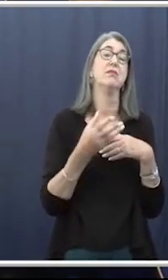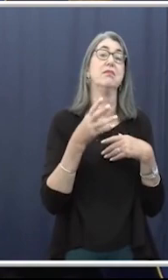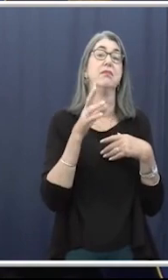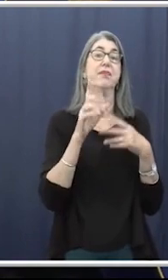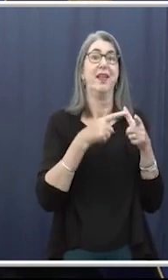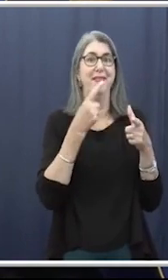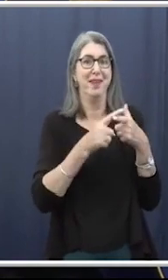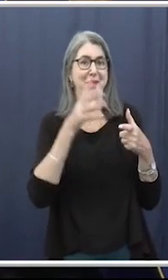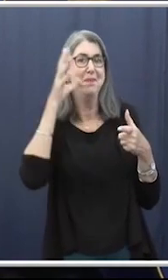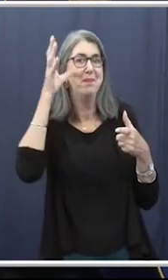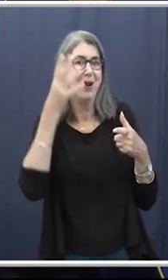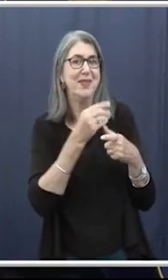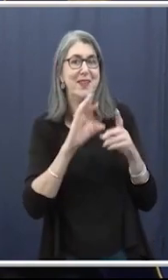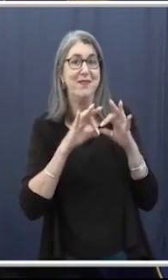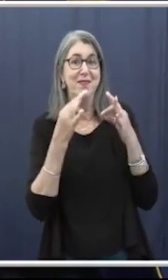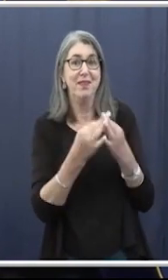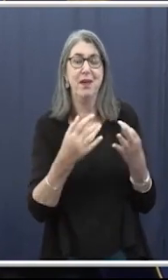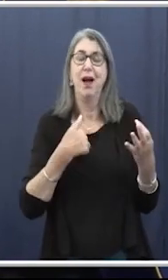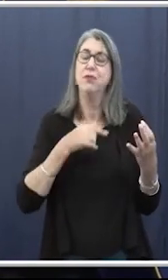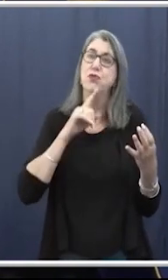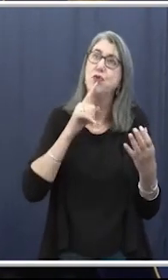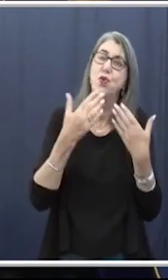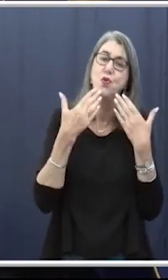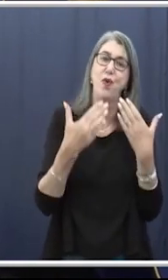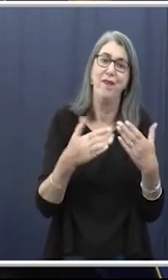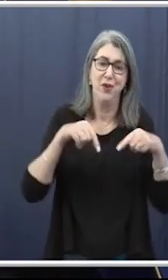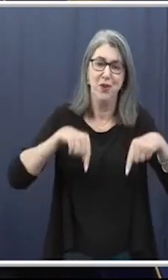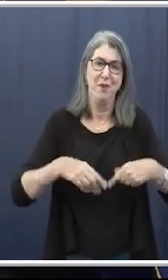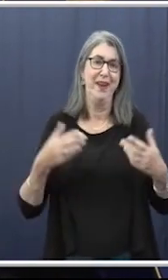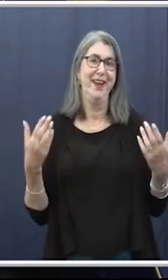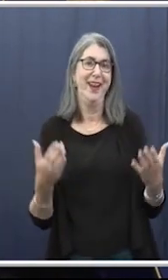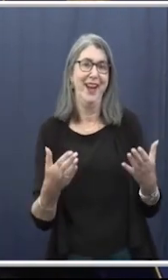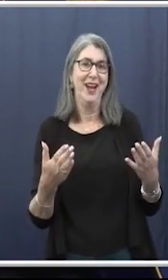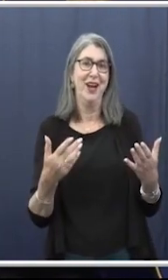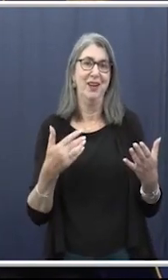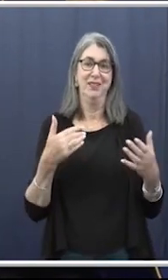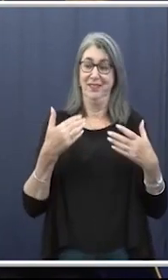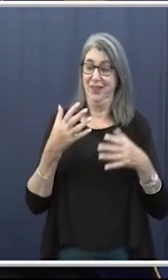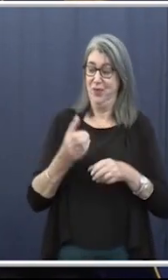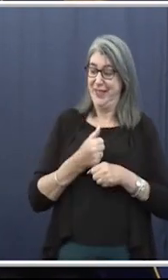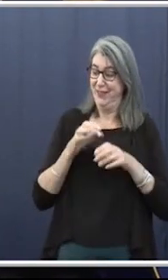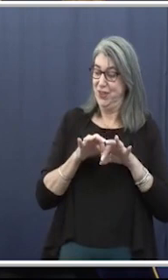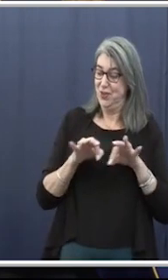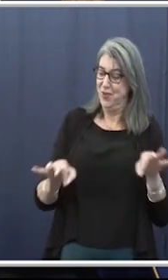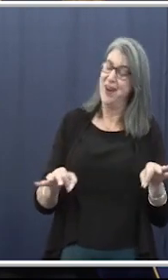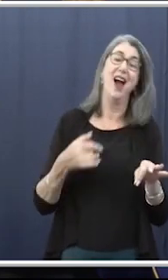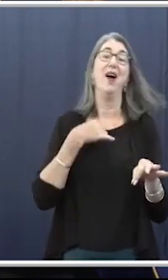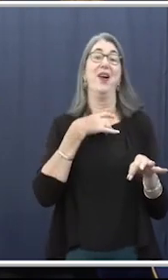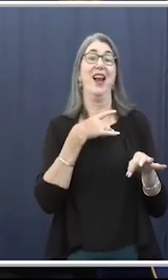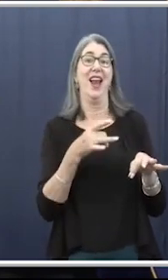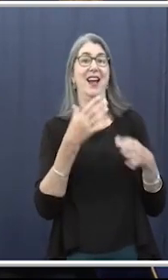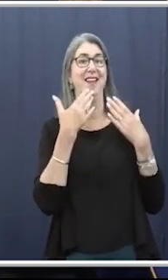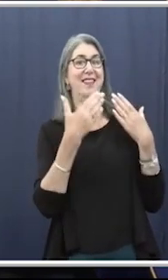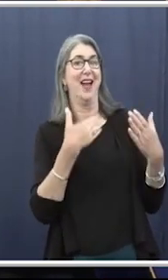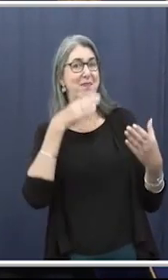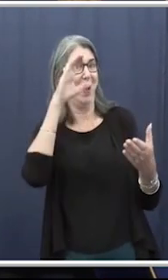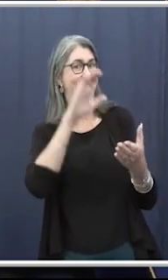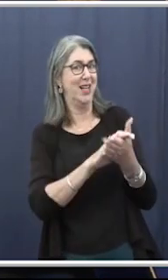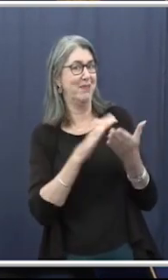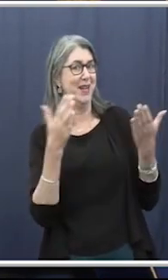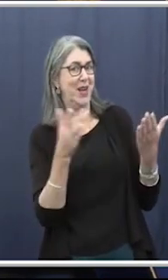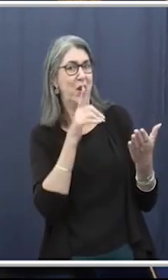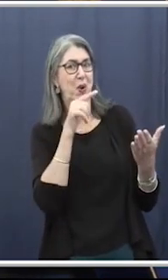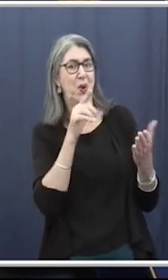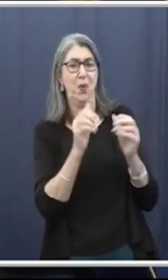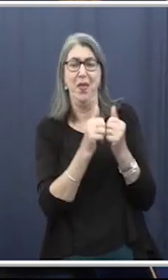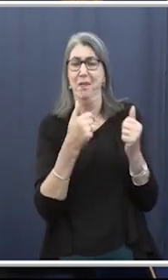then the parents and families, and I am so grateful to be here getting this degree. And I would like to thank my husband here, who